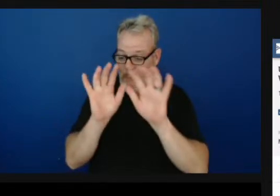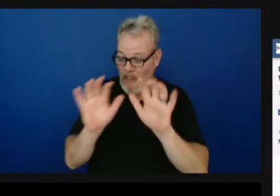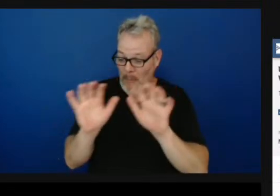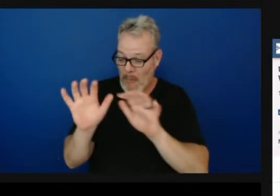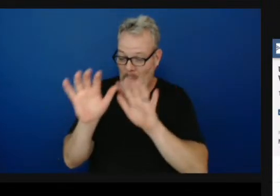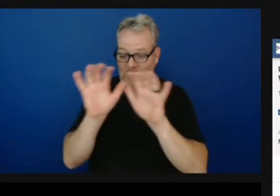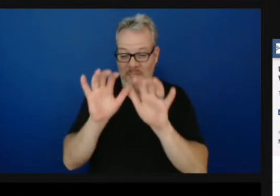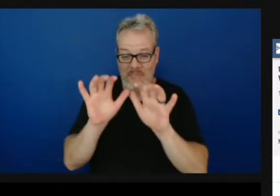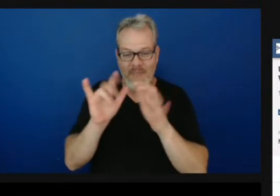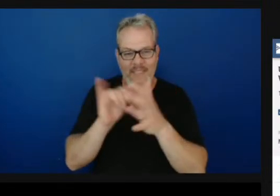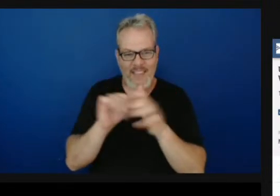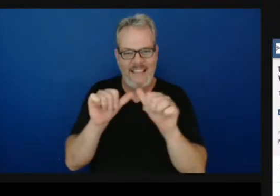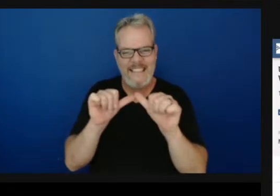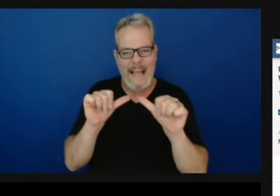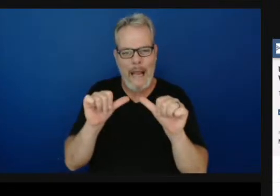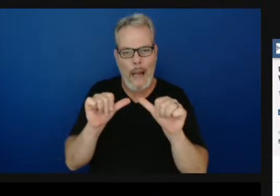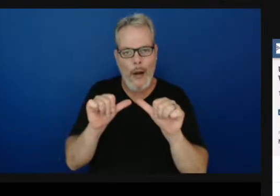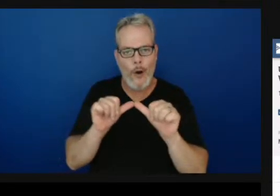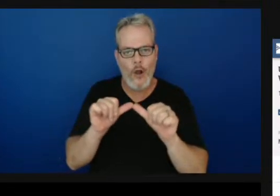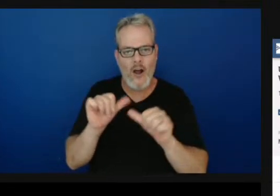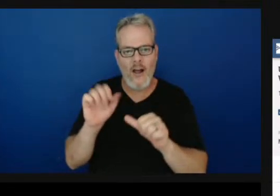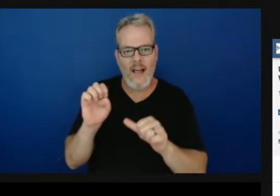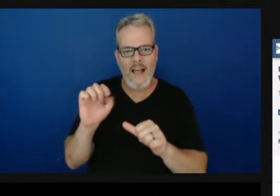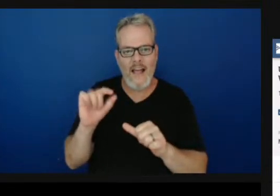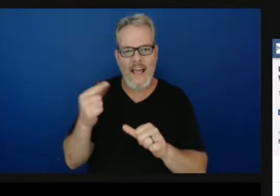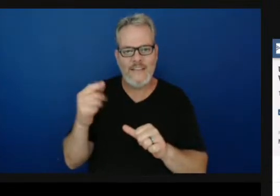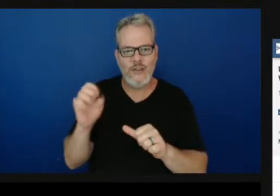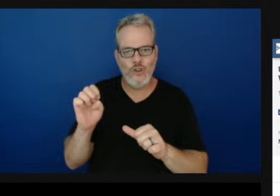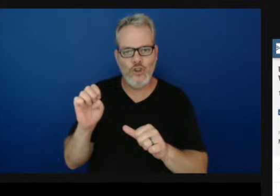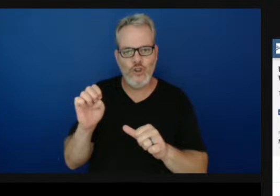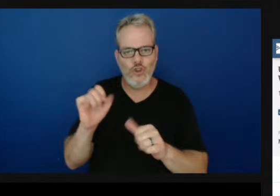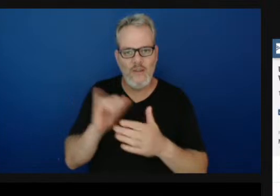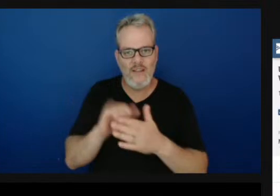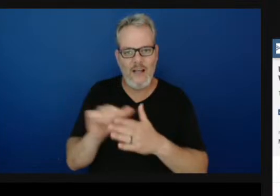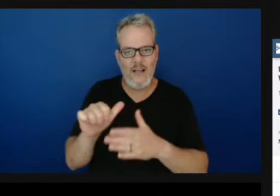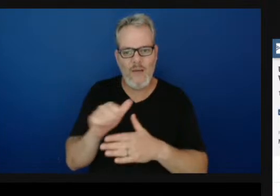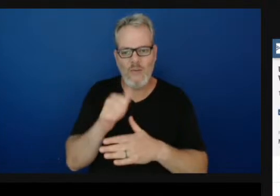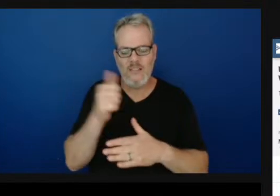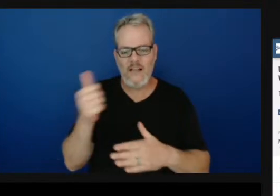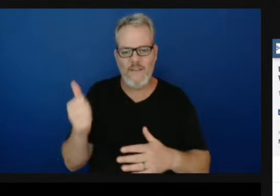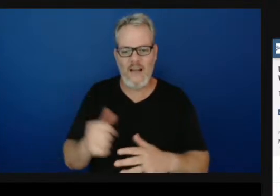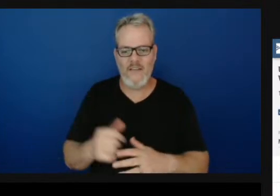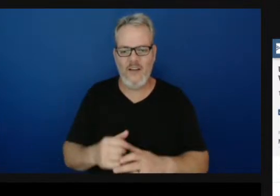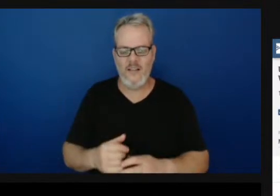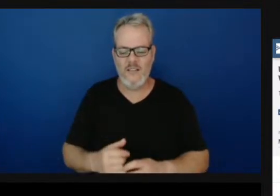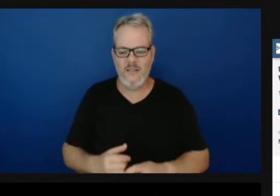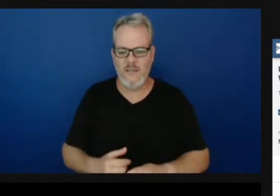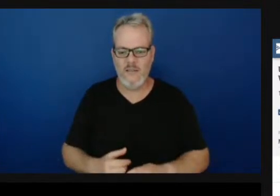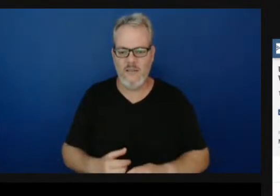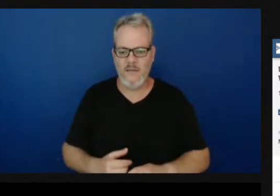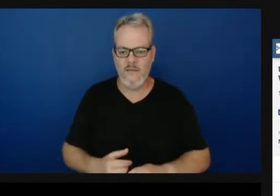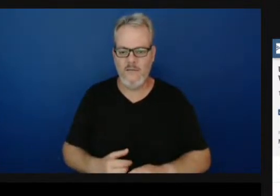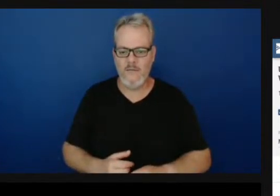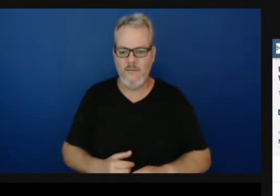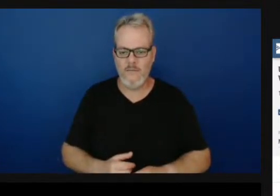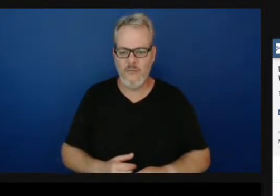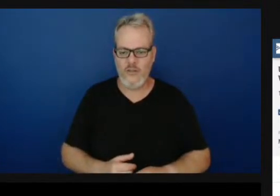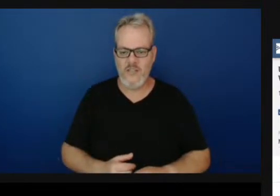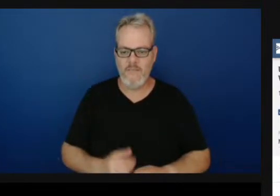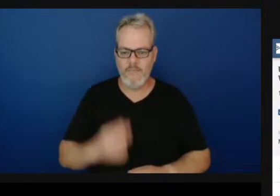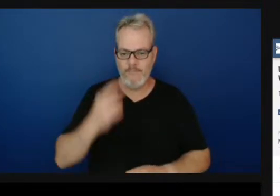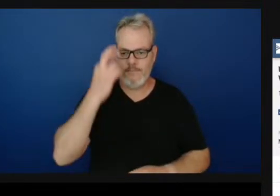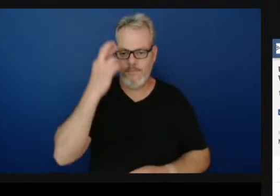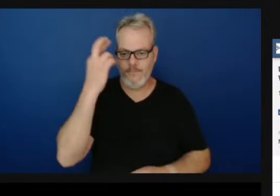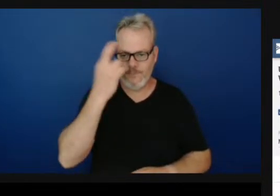push still, perhaps, right? So that's the other caveat. So depending on the state of the rift zone and of the flank there, if there are